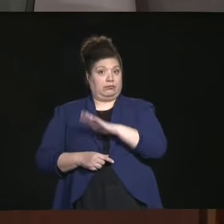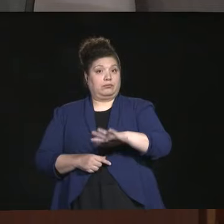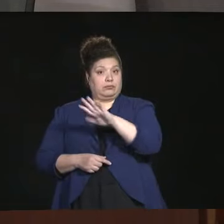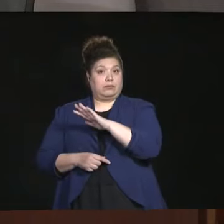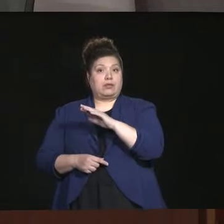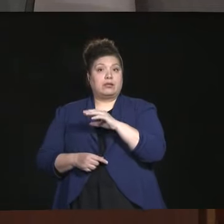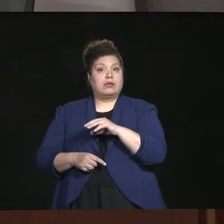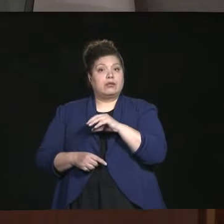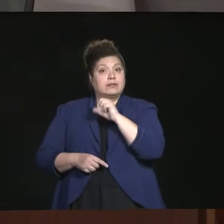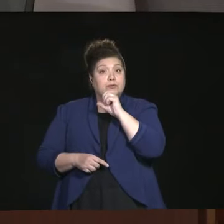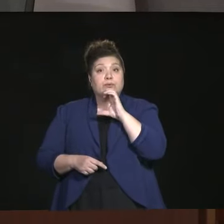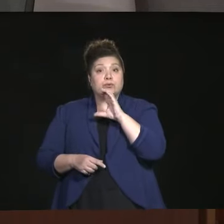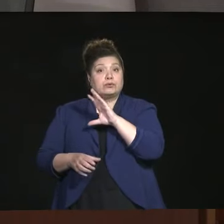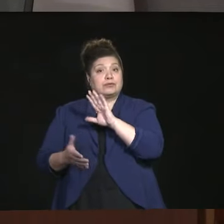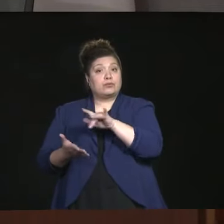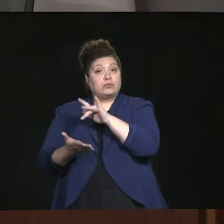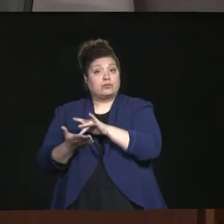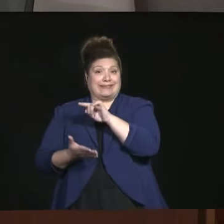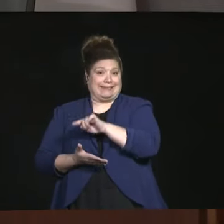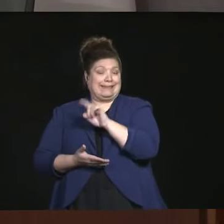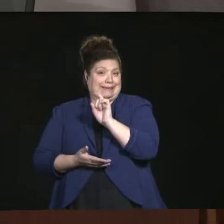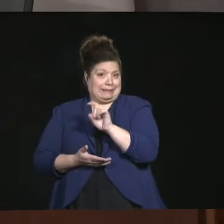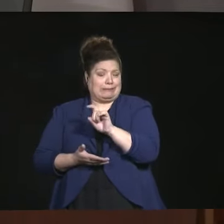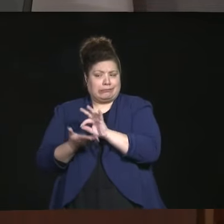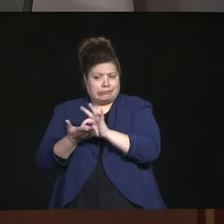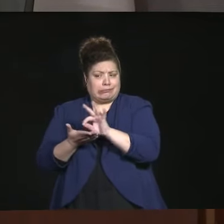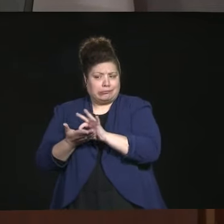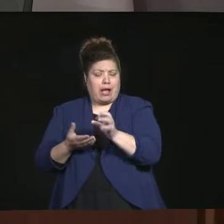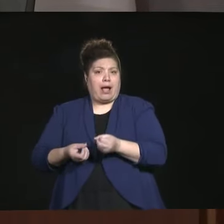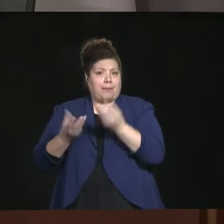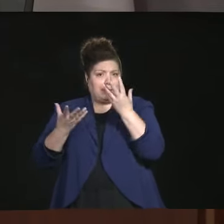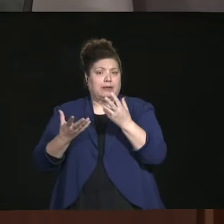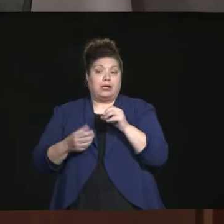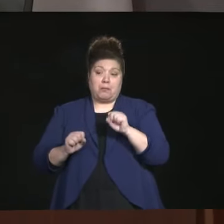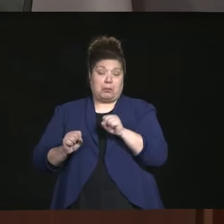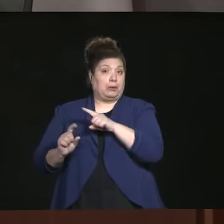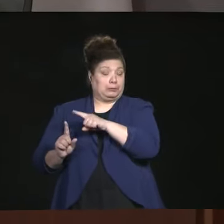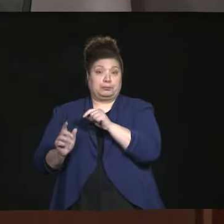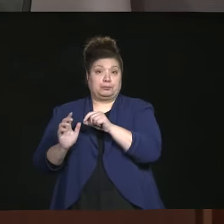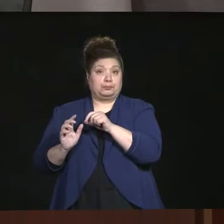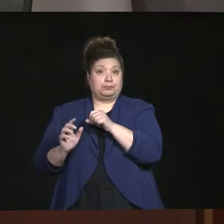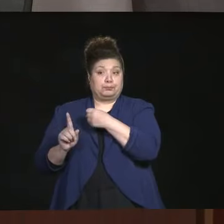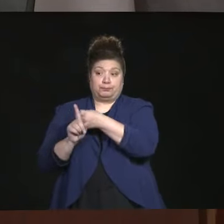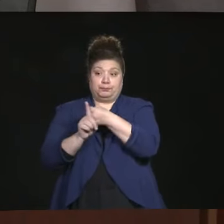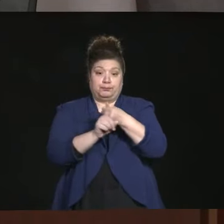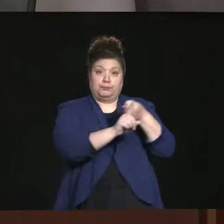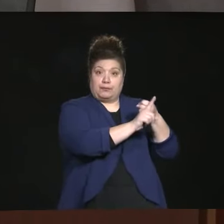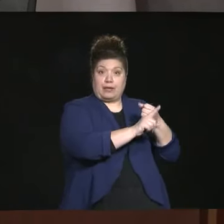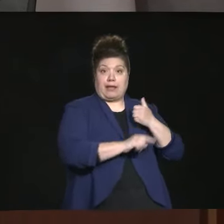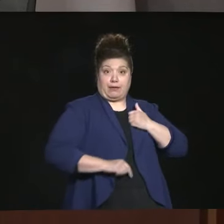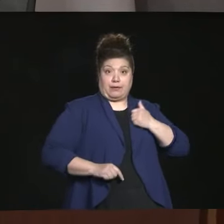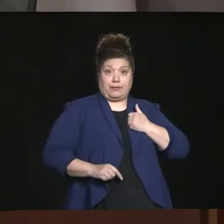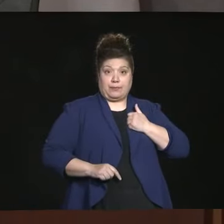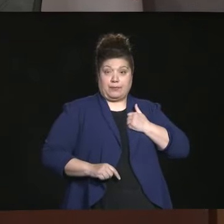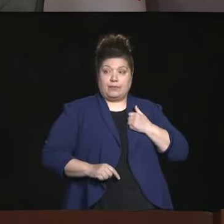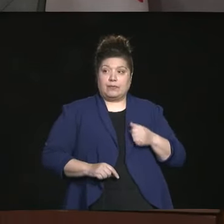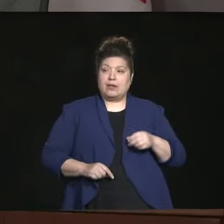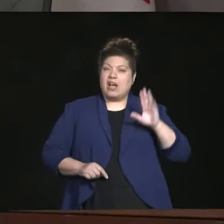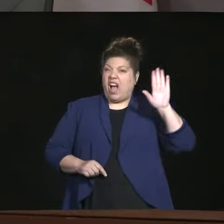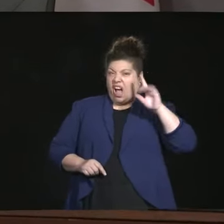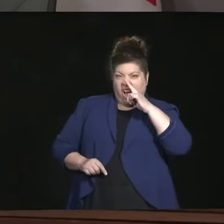have knowledge about those particular outbreaks. And I'm just wondering, as a follow-up, I mean, we've heard from other